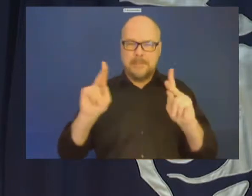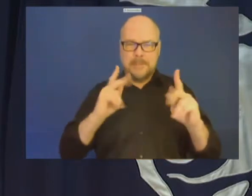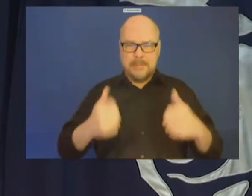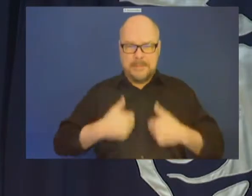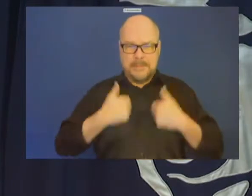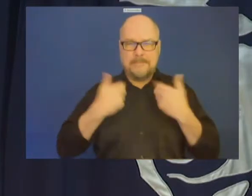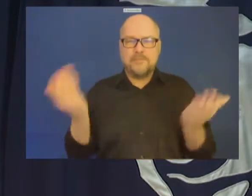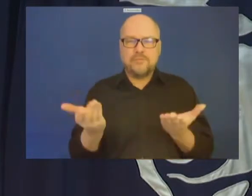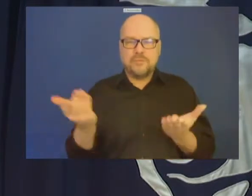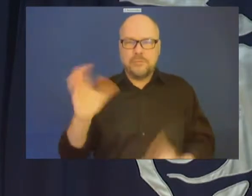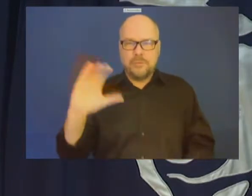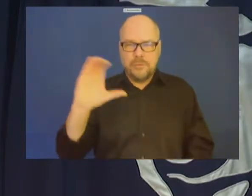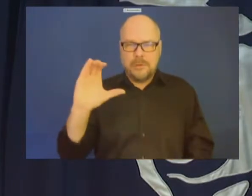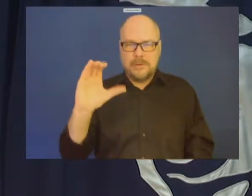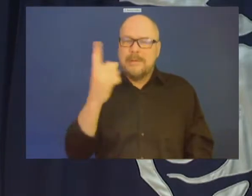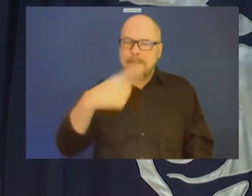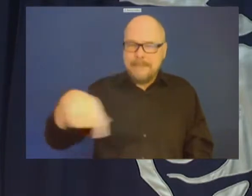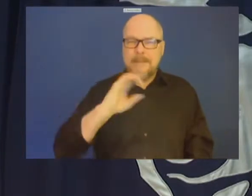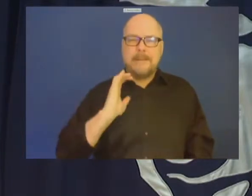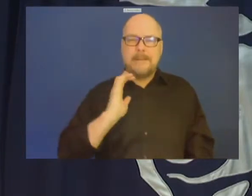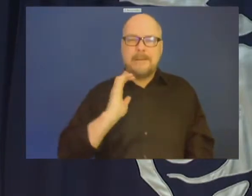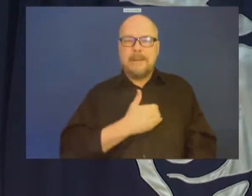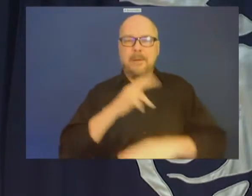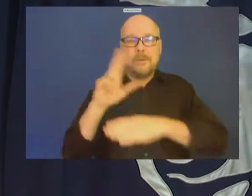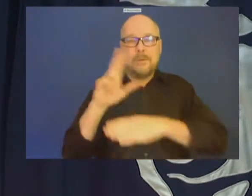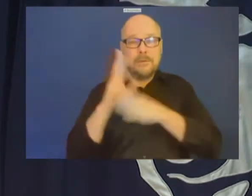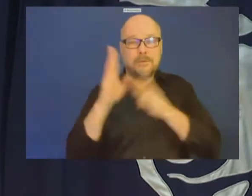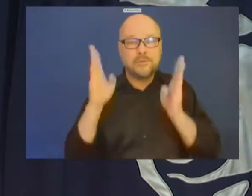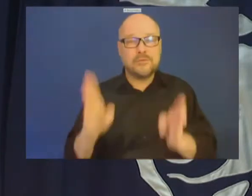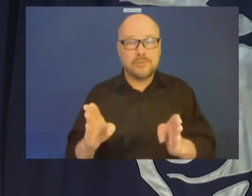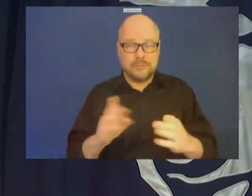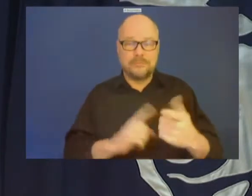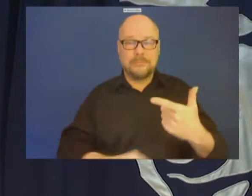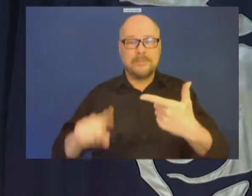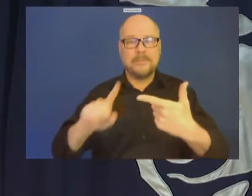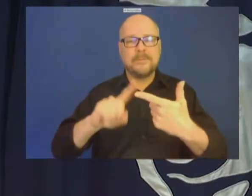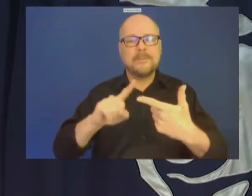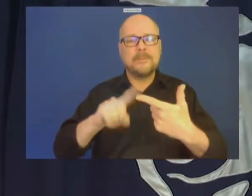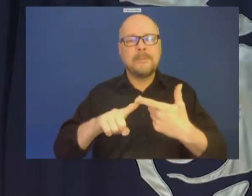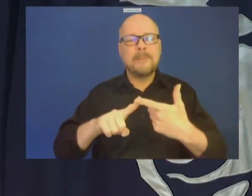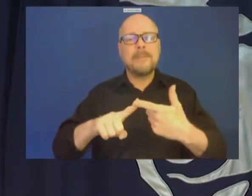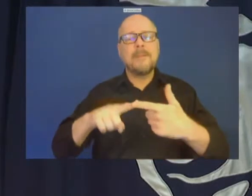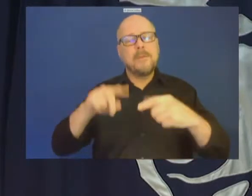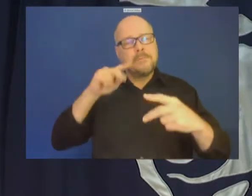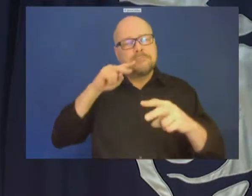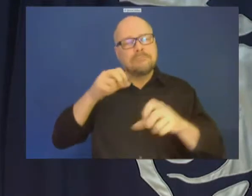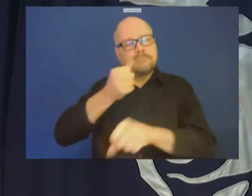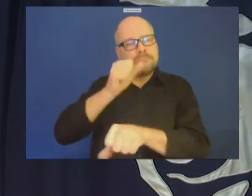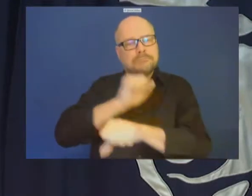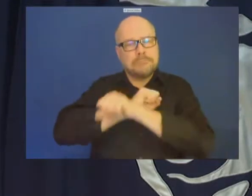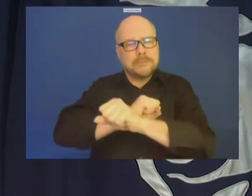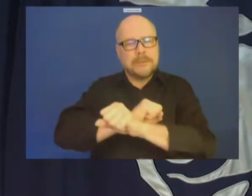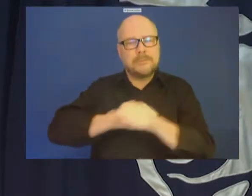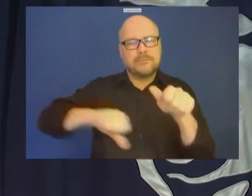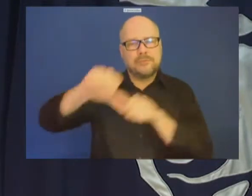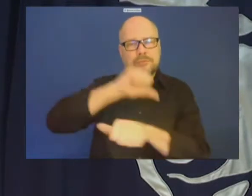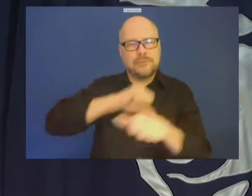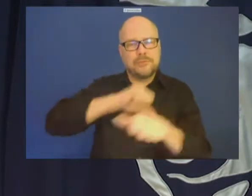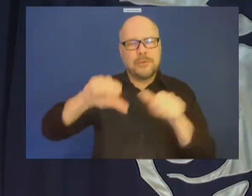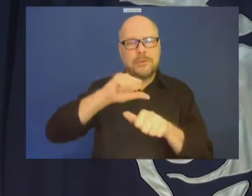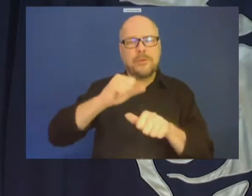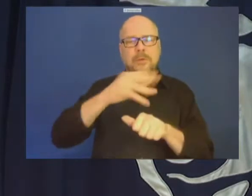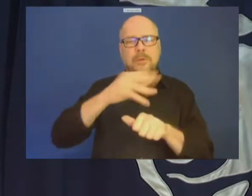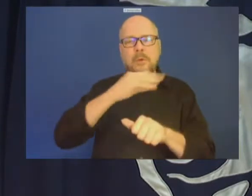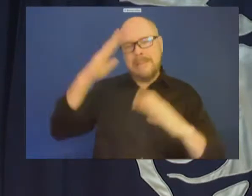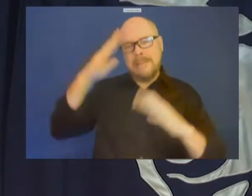there to serve them. Look out for one another. This includes holding each other accountable. When you see